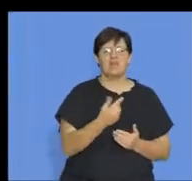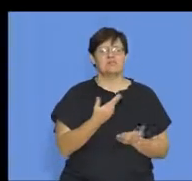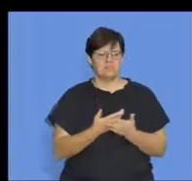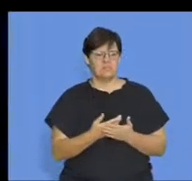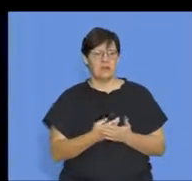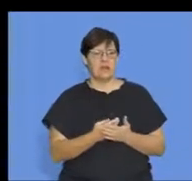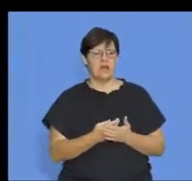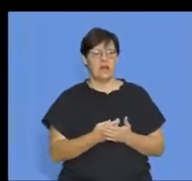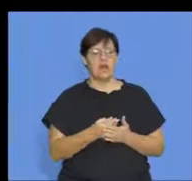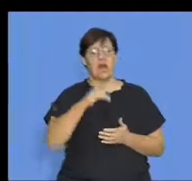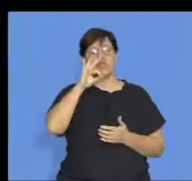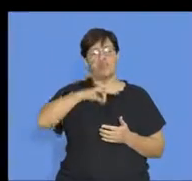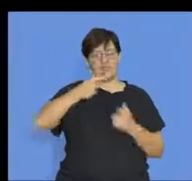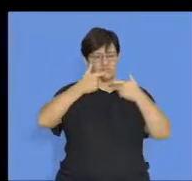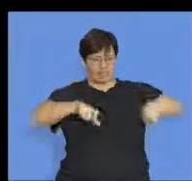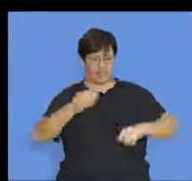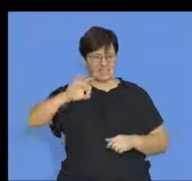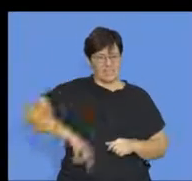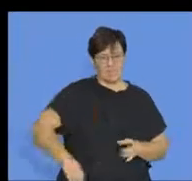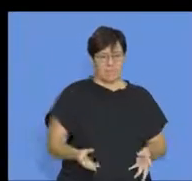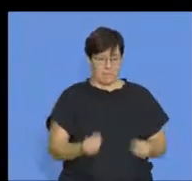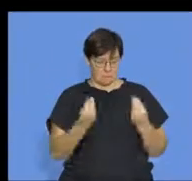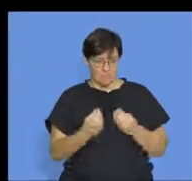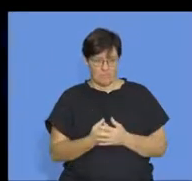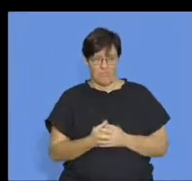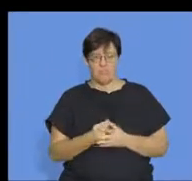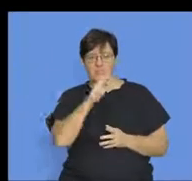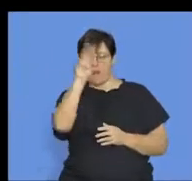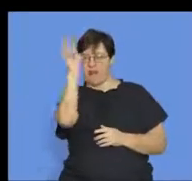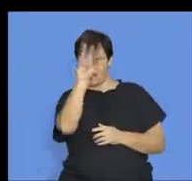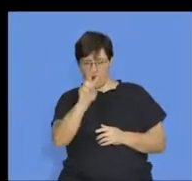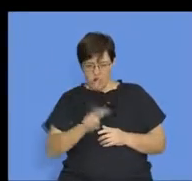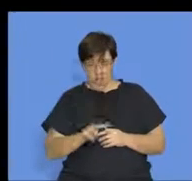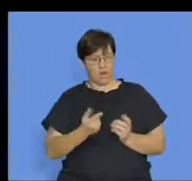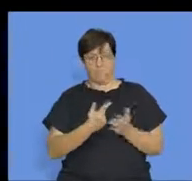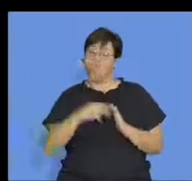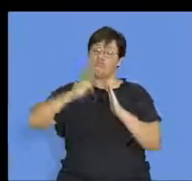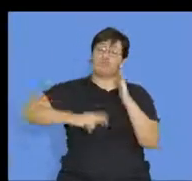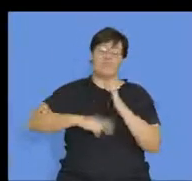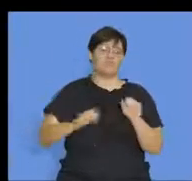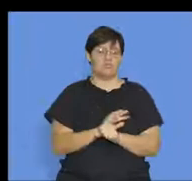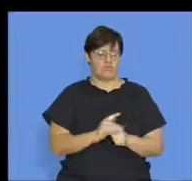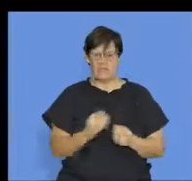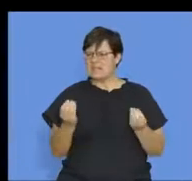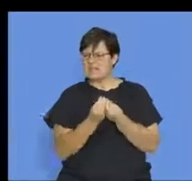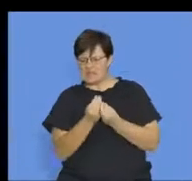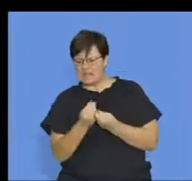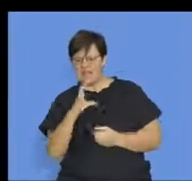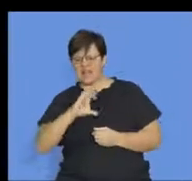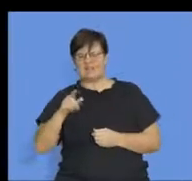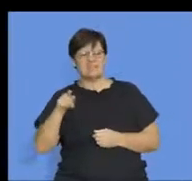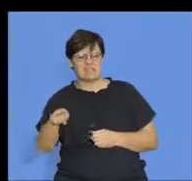a 13th salary. All I'm doing now, guys, is I'm scanning. I'm not reading, right? Something about